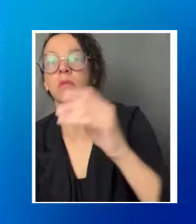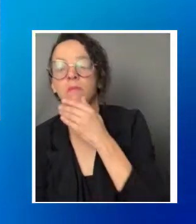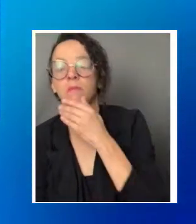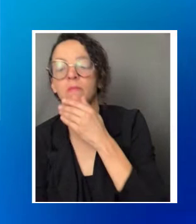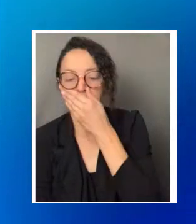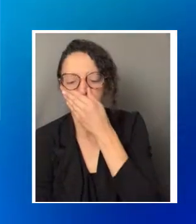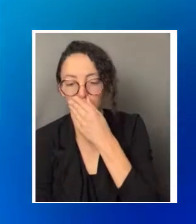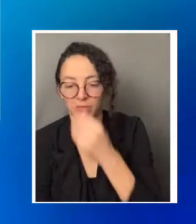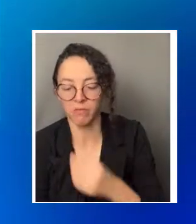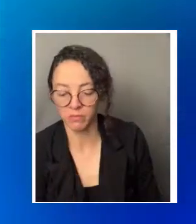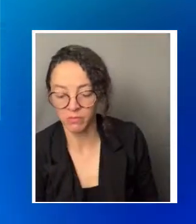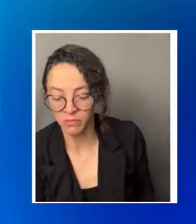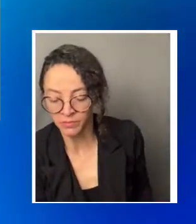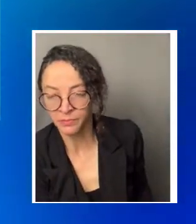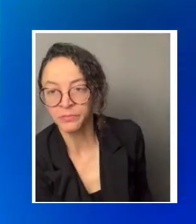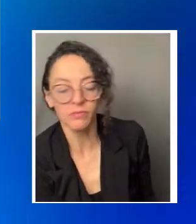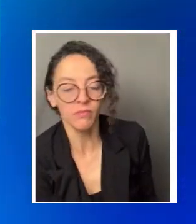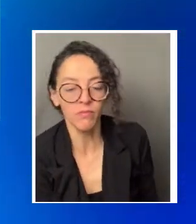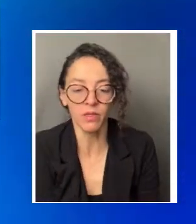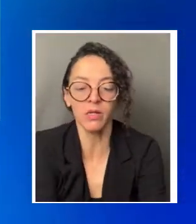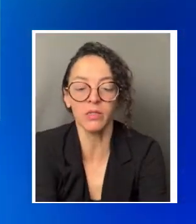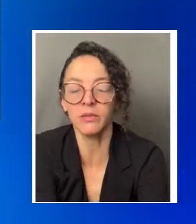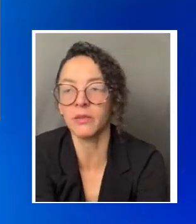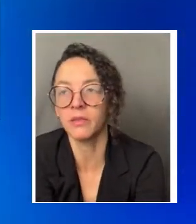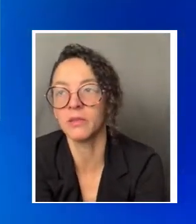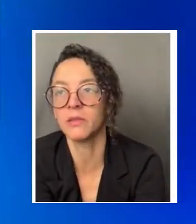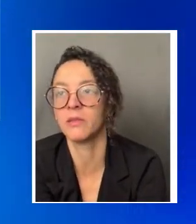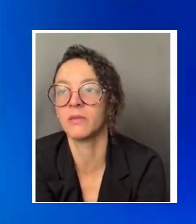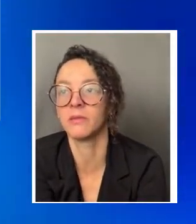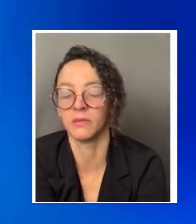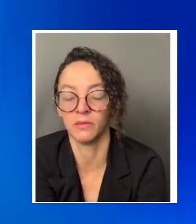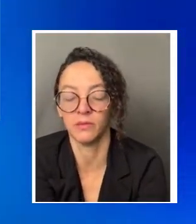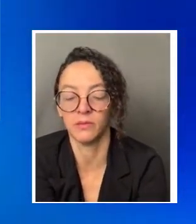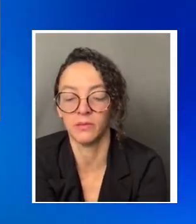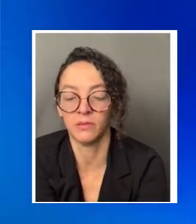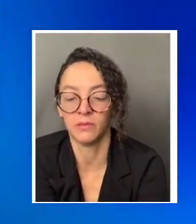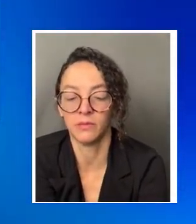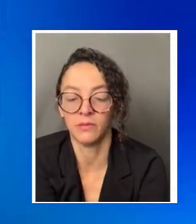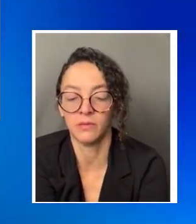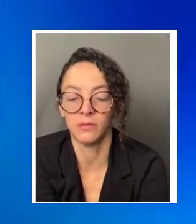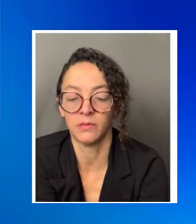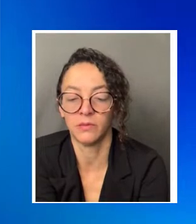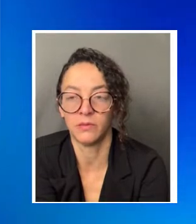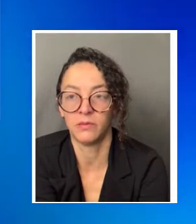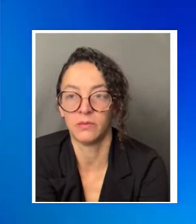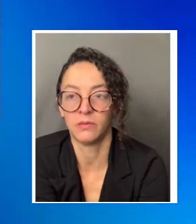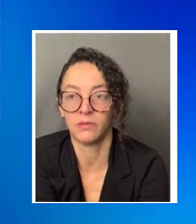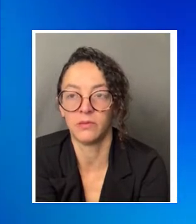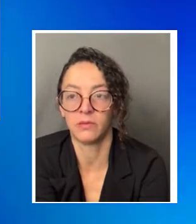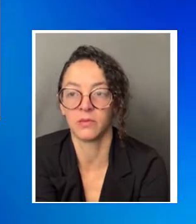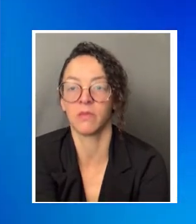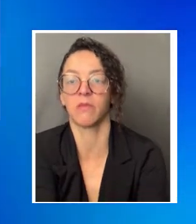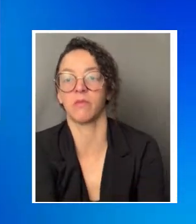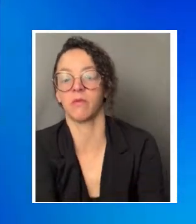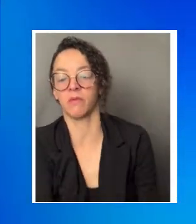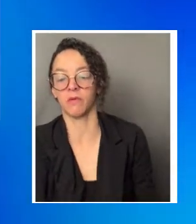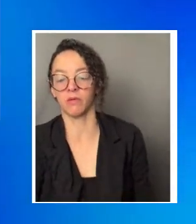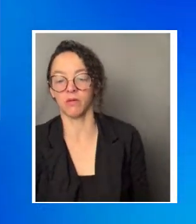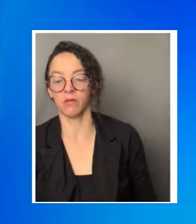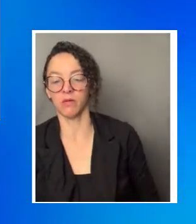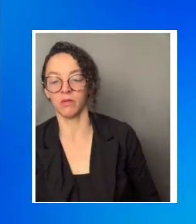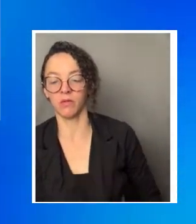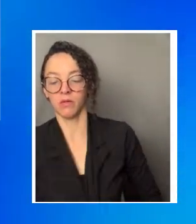and then the one poll will be questioned out there. Okay. Is it like select yes or